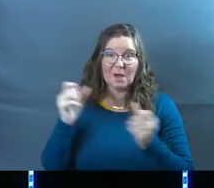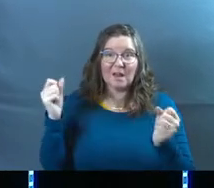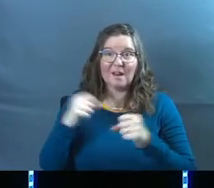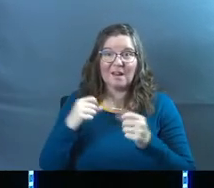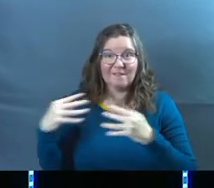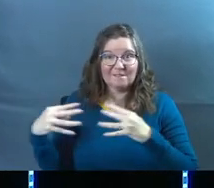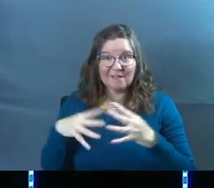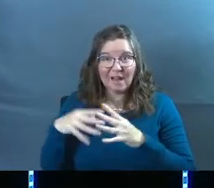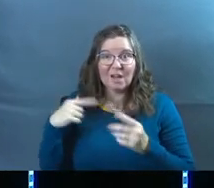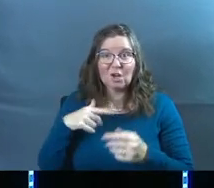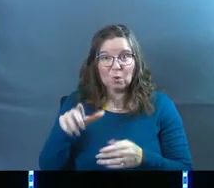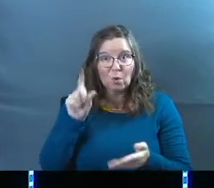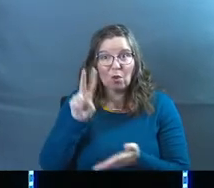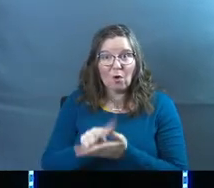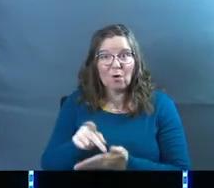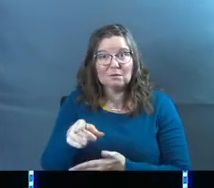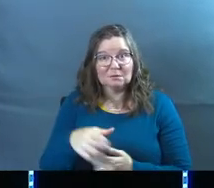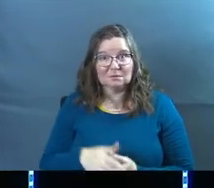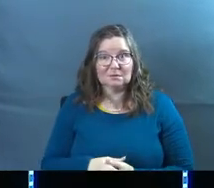you lost.